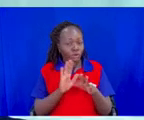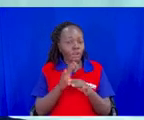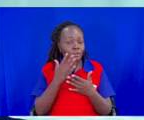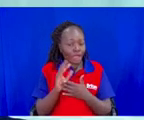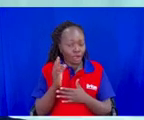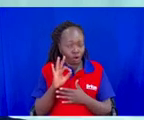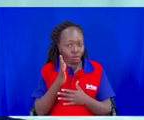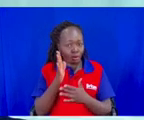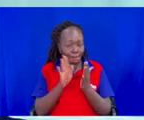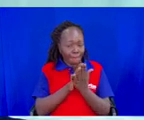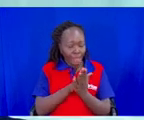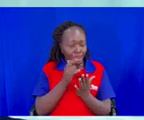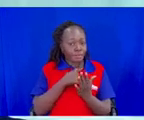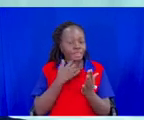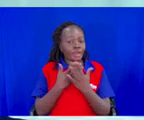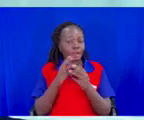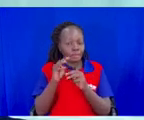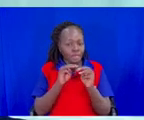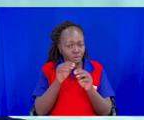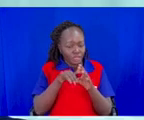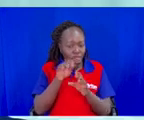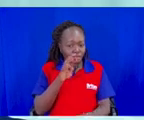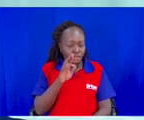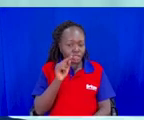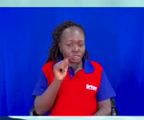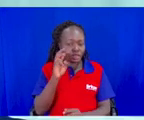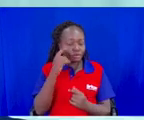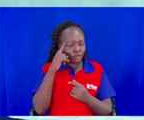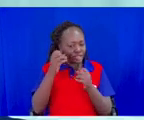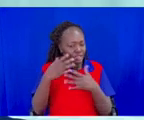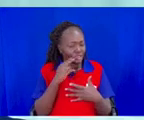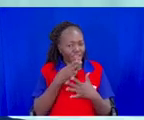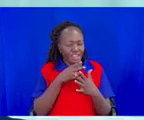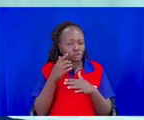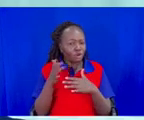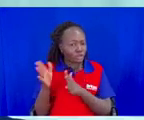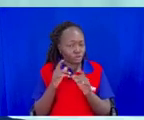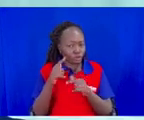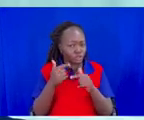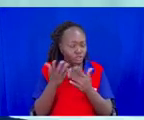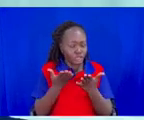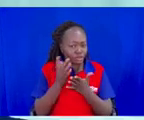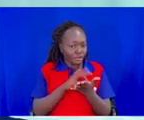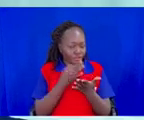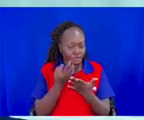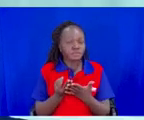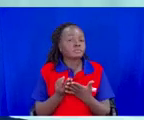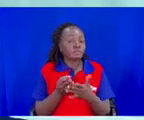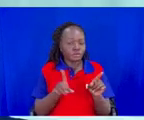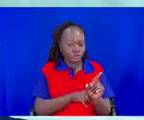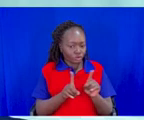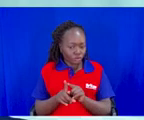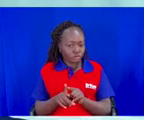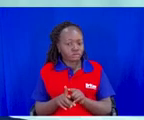bank, we thank the management at Britam for giving us an opportunity to continue serving the funds. We also